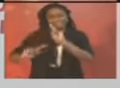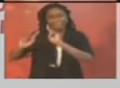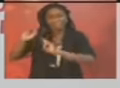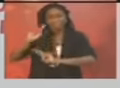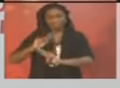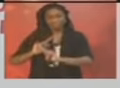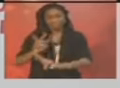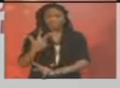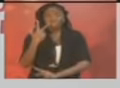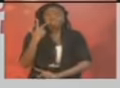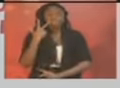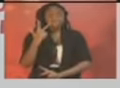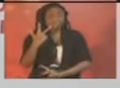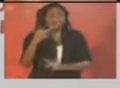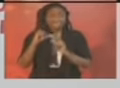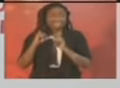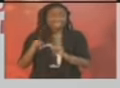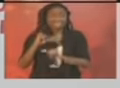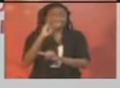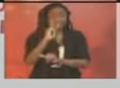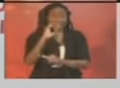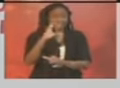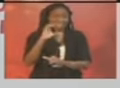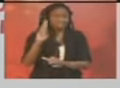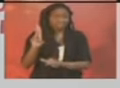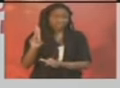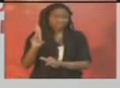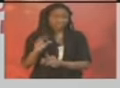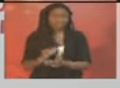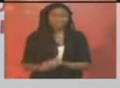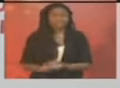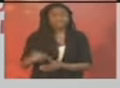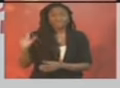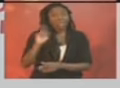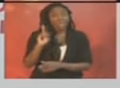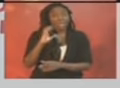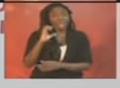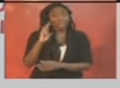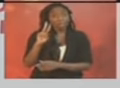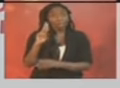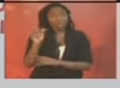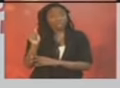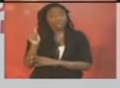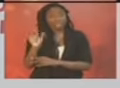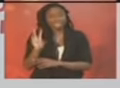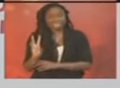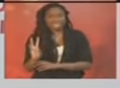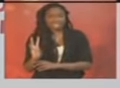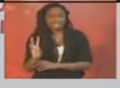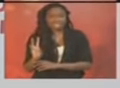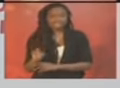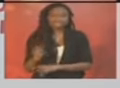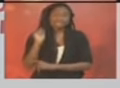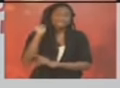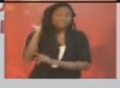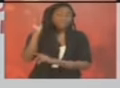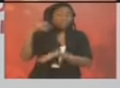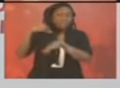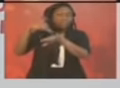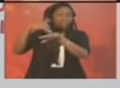ICU. At the Cora Hospital, there are 6 persons, and in Tobago, we have no one. Actually, in Tobago, there